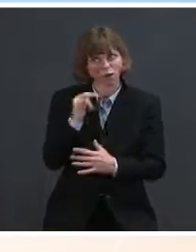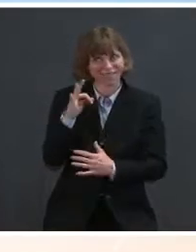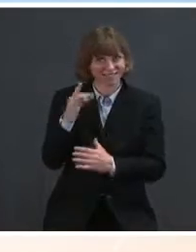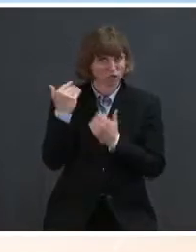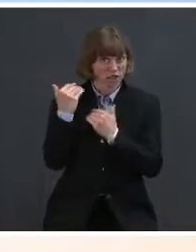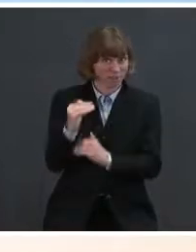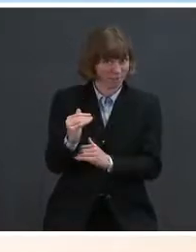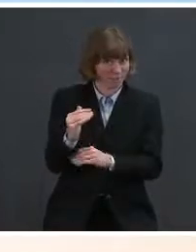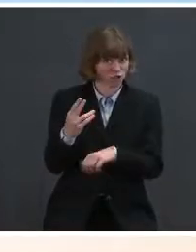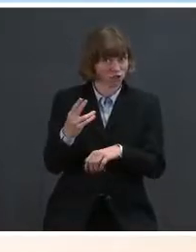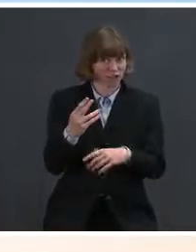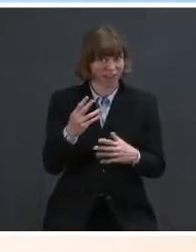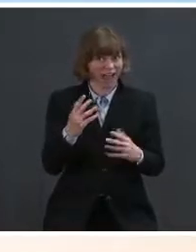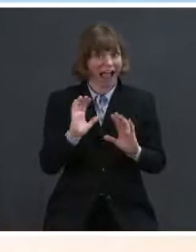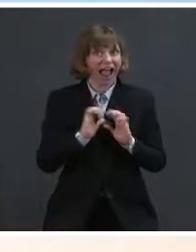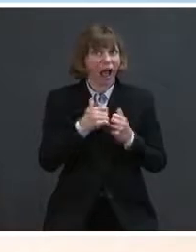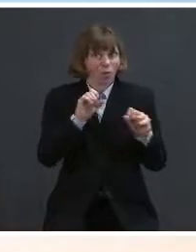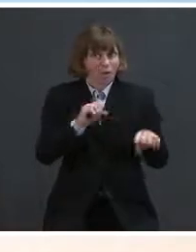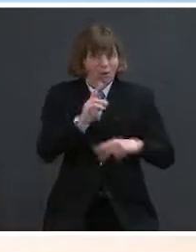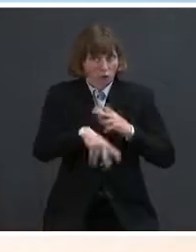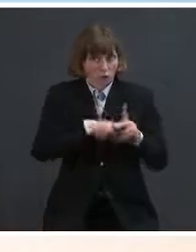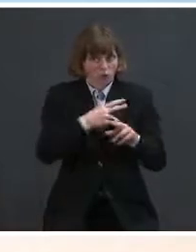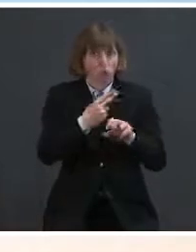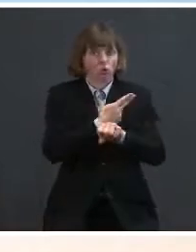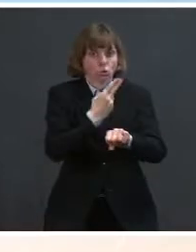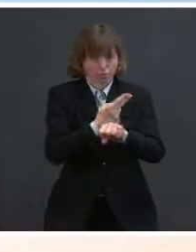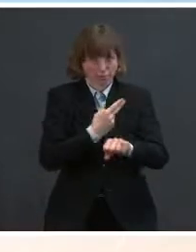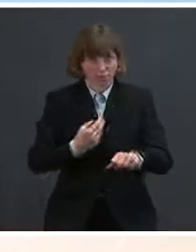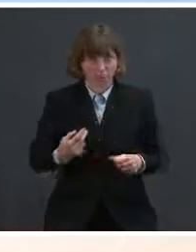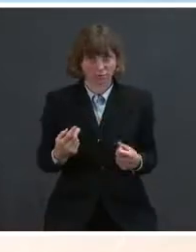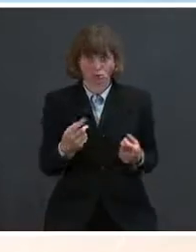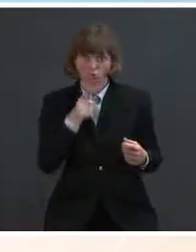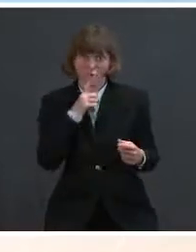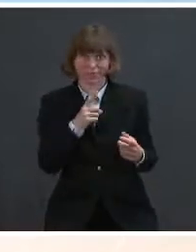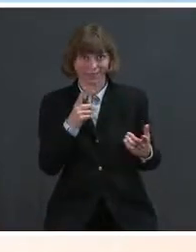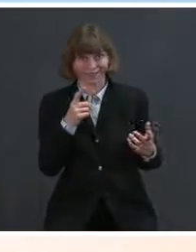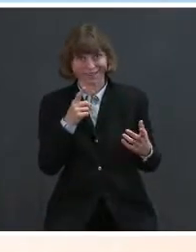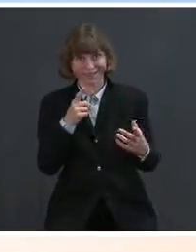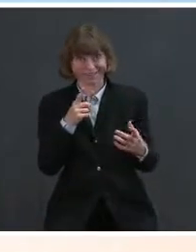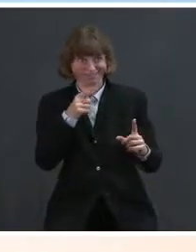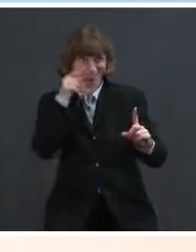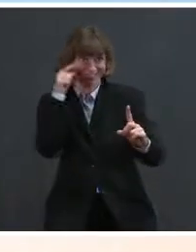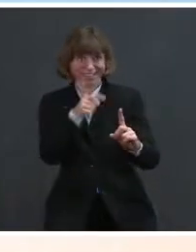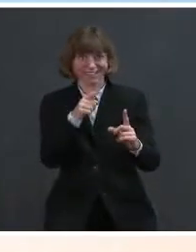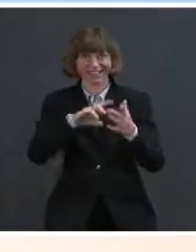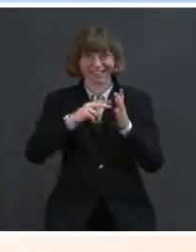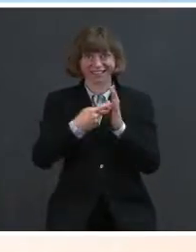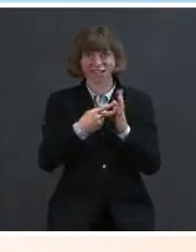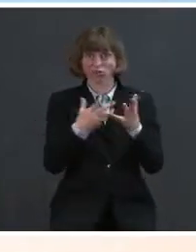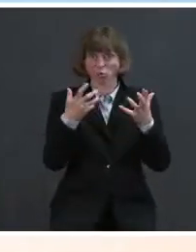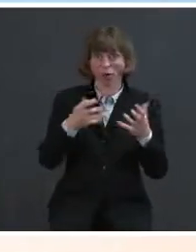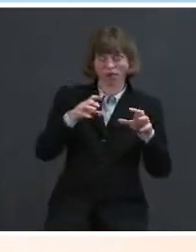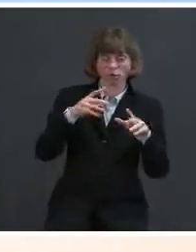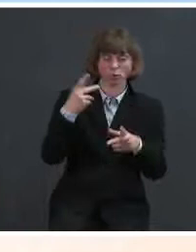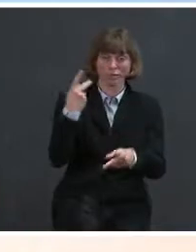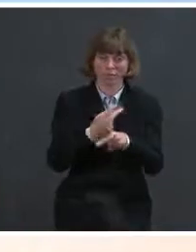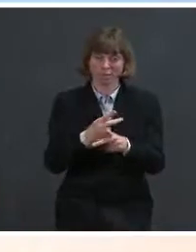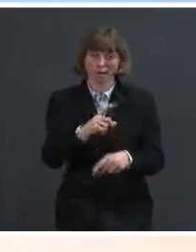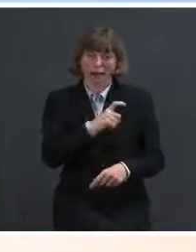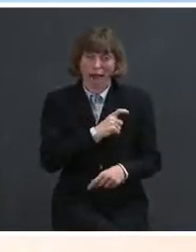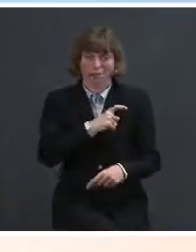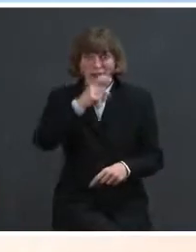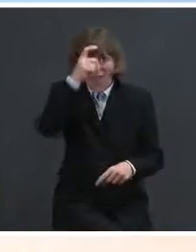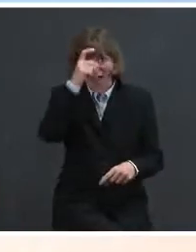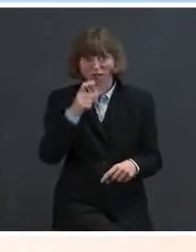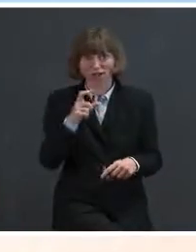in the use of it. Obviously, it's intended broadly to ensure we're keeping cops, firefighters, others on the beat, but I am